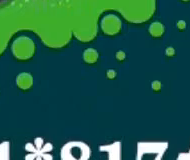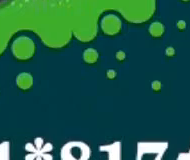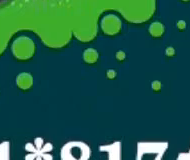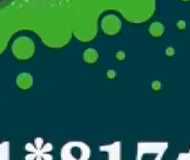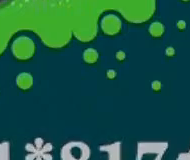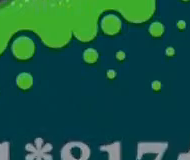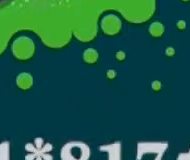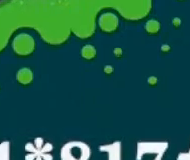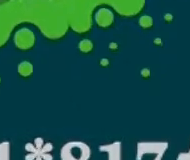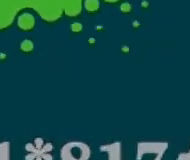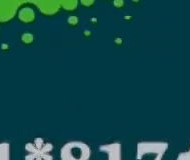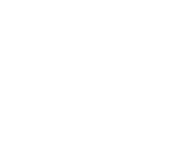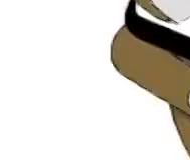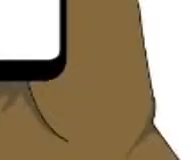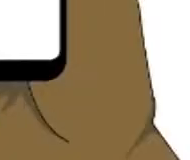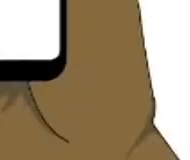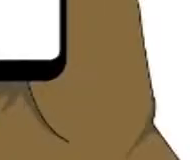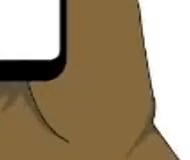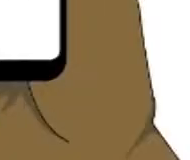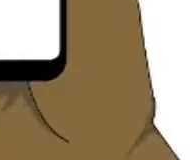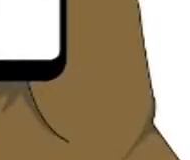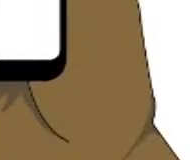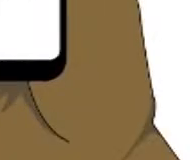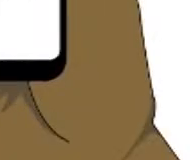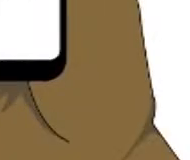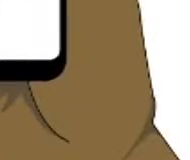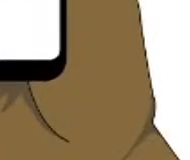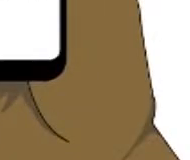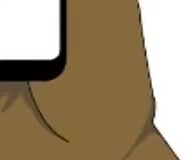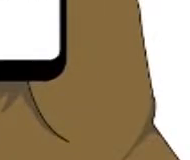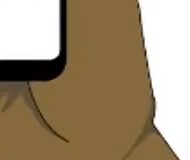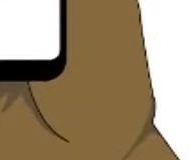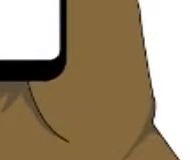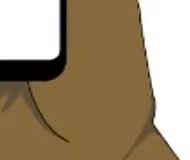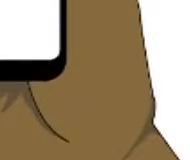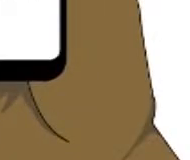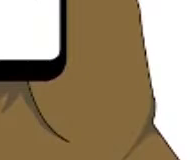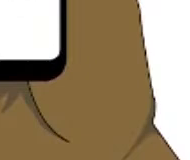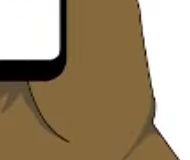is opened for him. To get SkizzaTune, dial